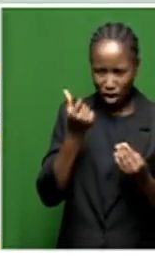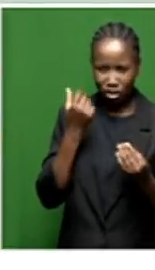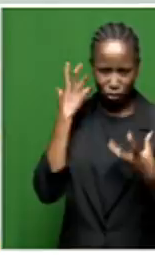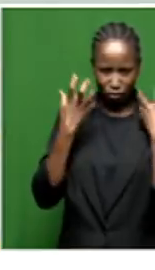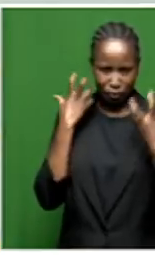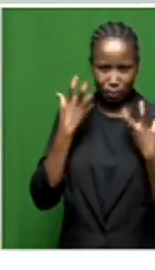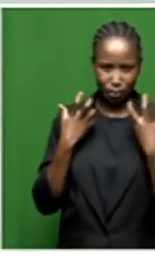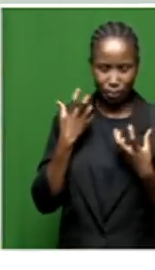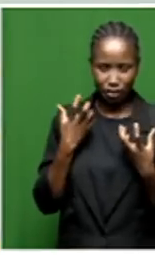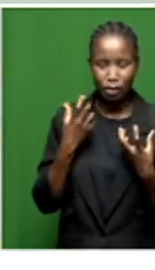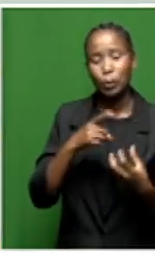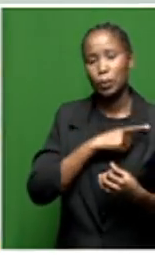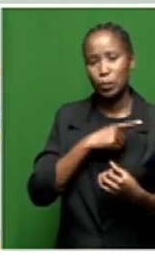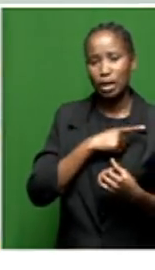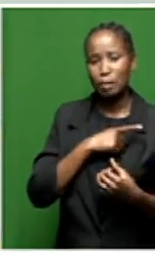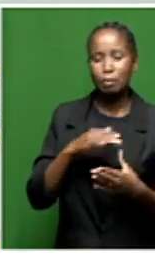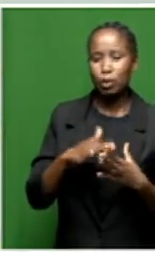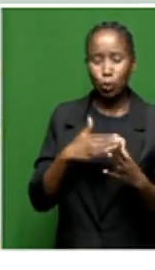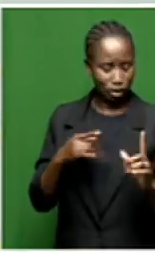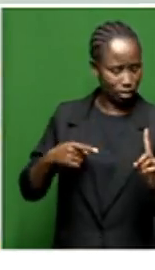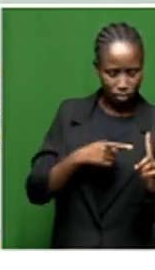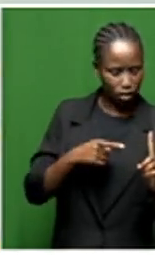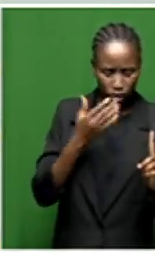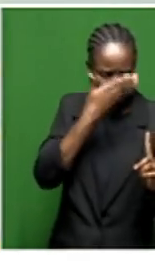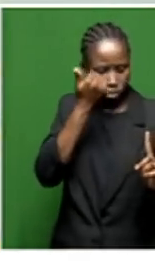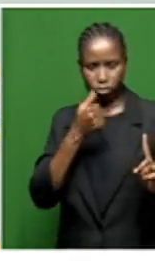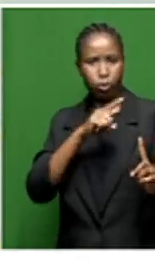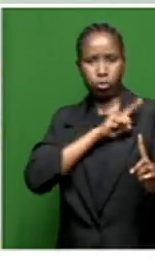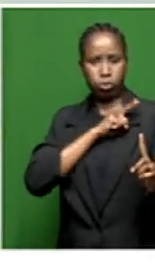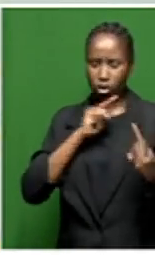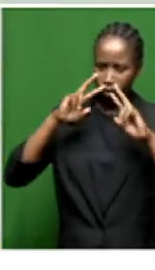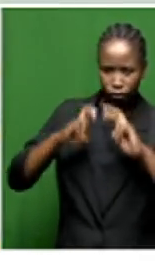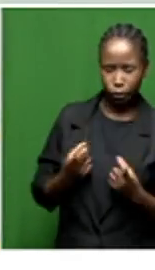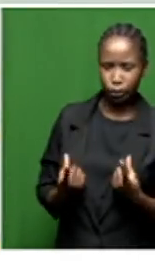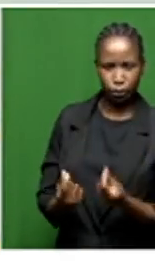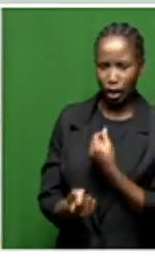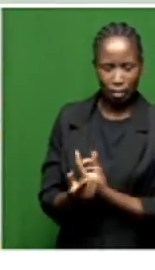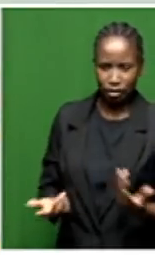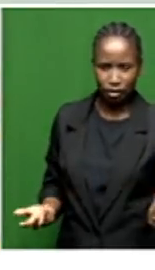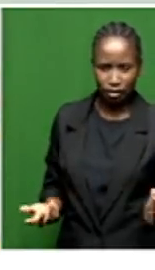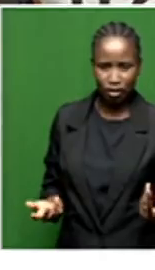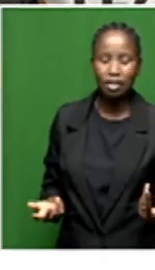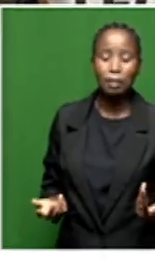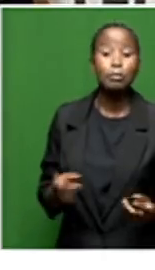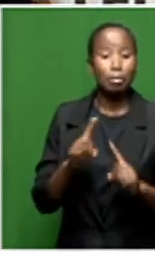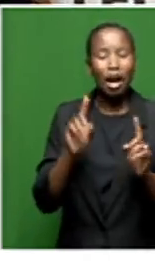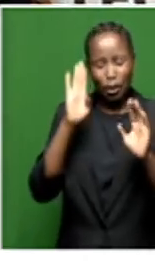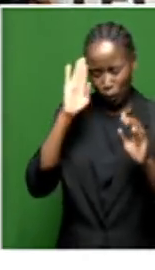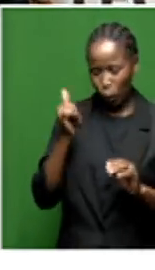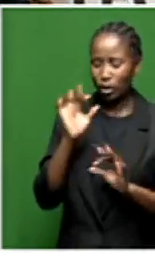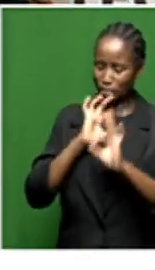assumes that he's not aware of the reasons for the investigation. And I know you touched on it slightly,